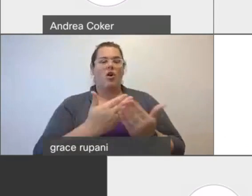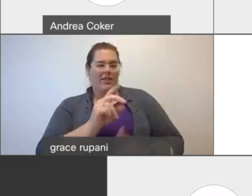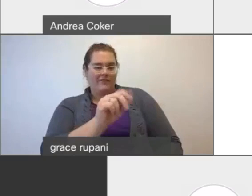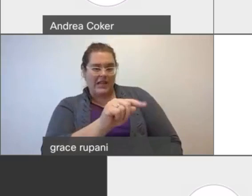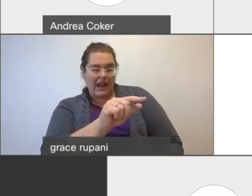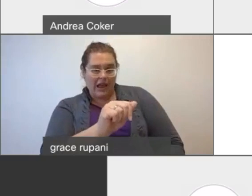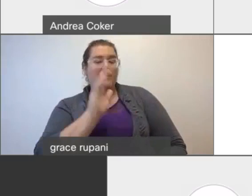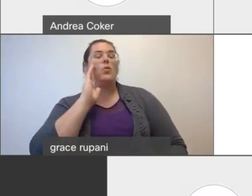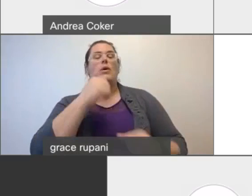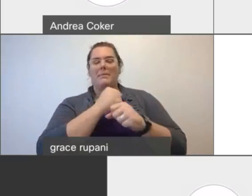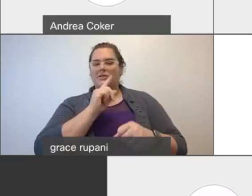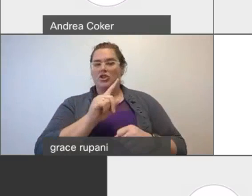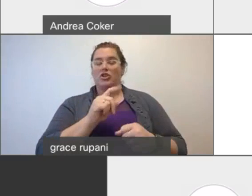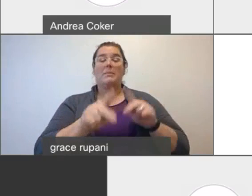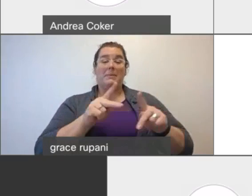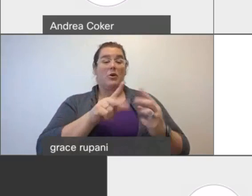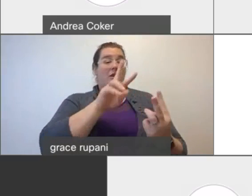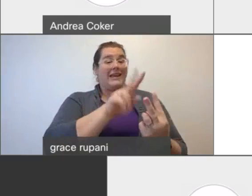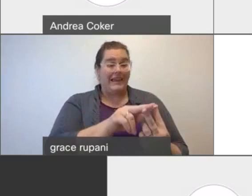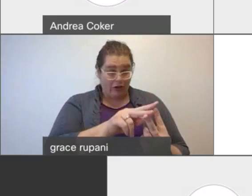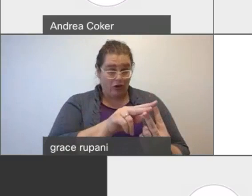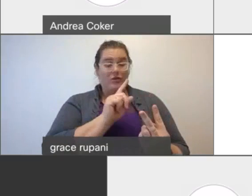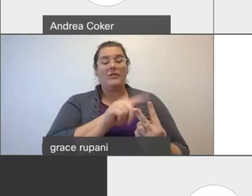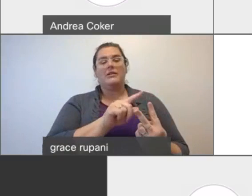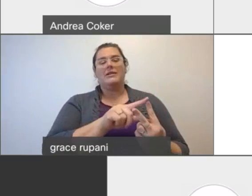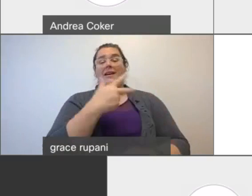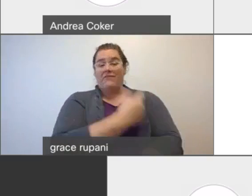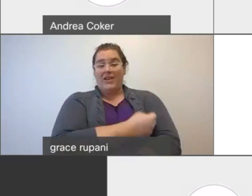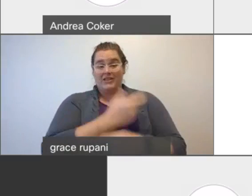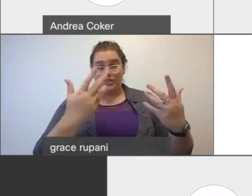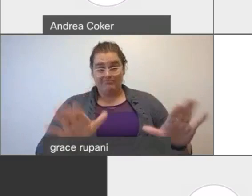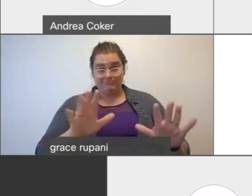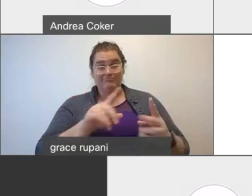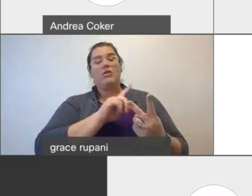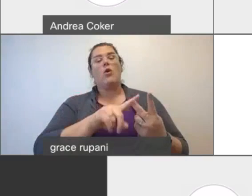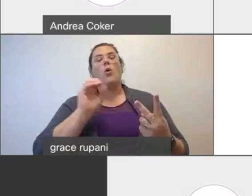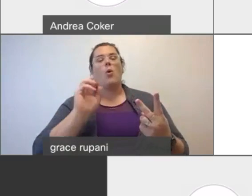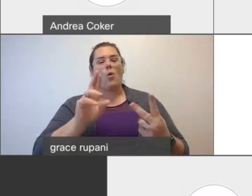either vaccinated or testing weekly in order to report to work with us.